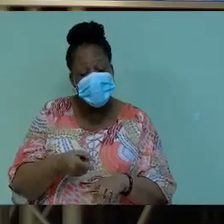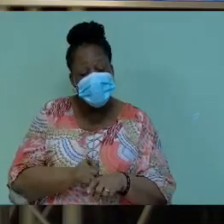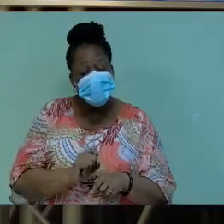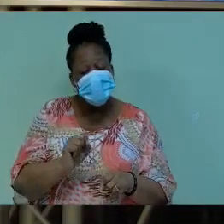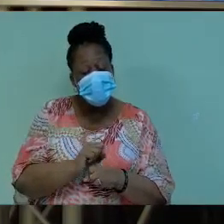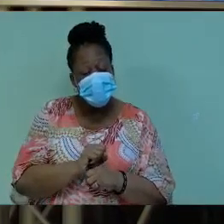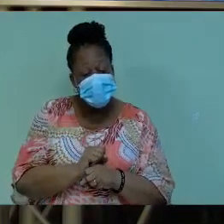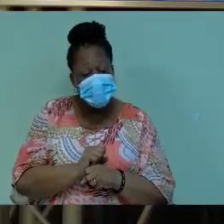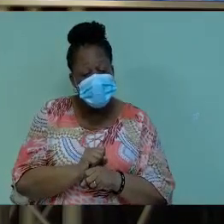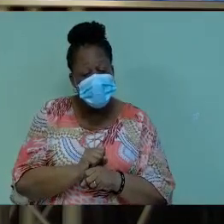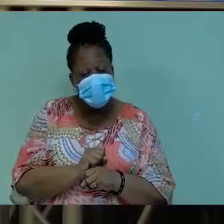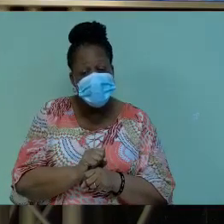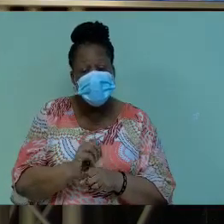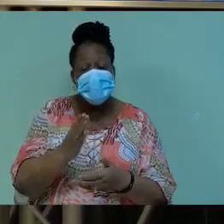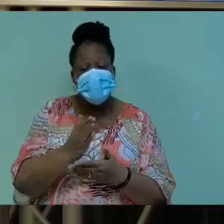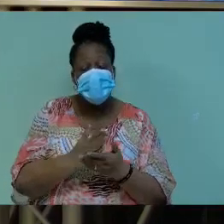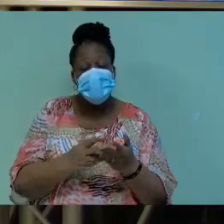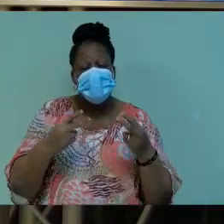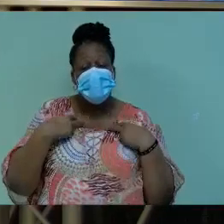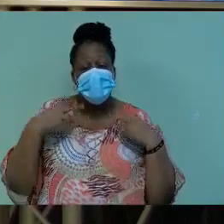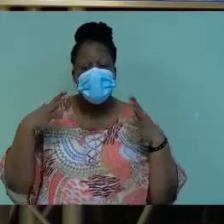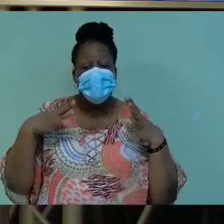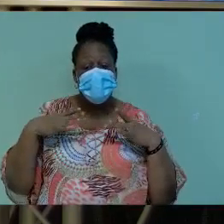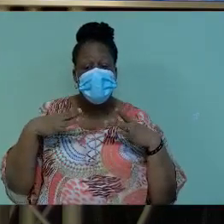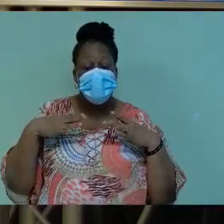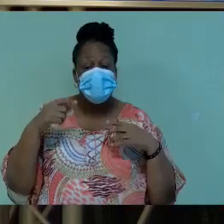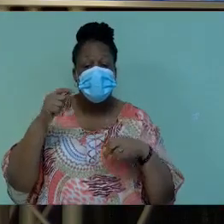work, and have their